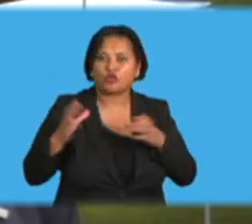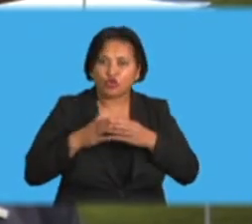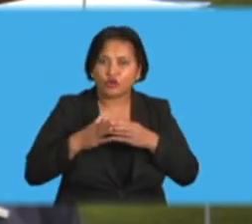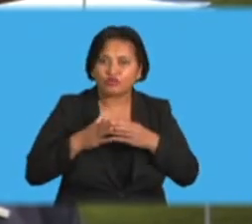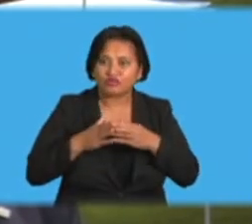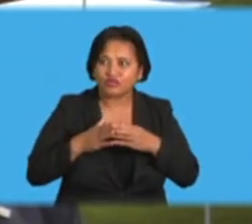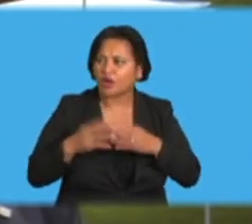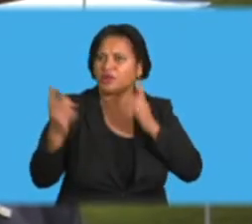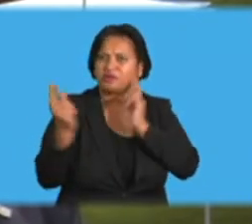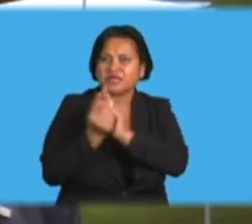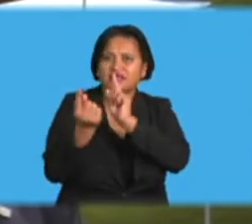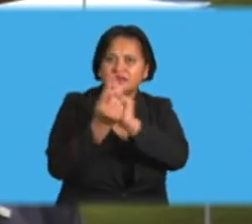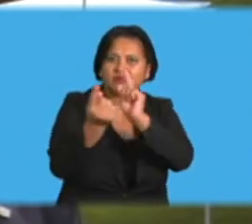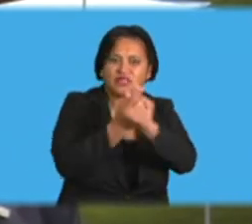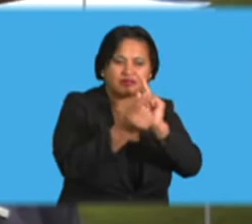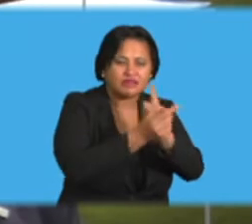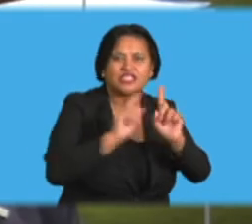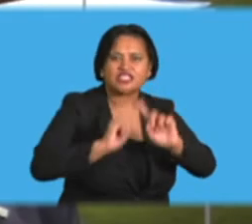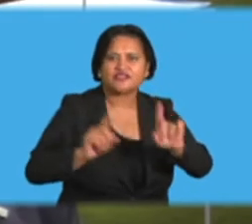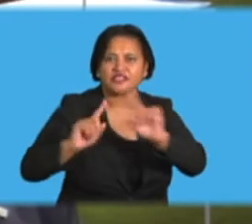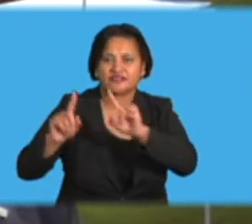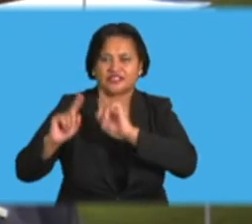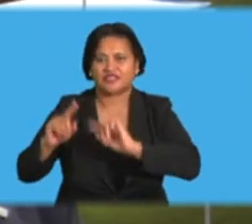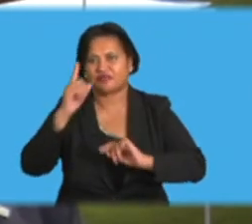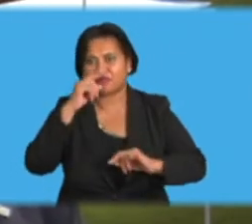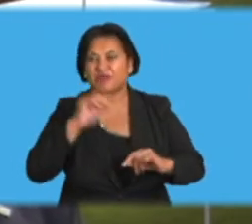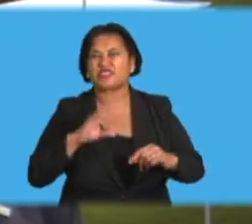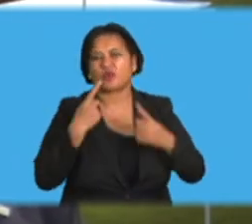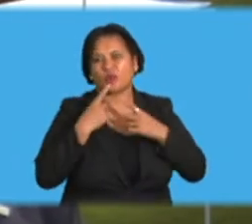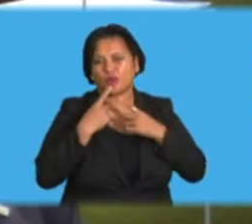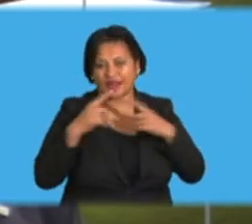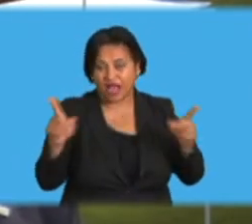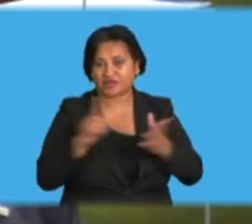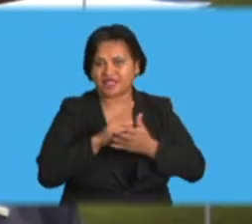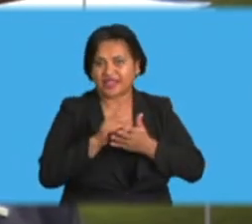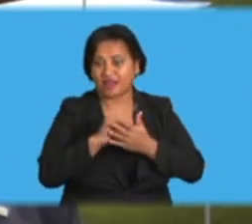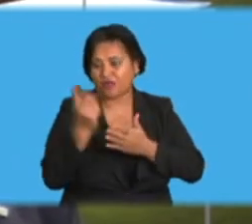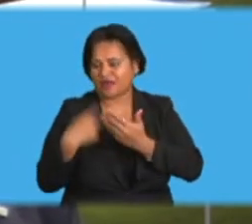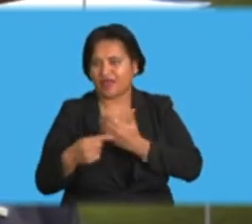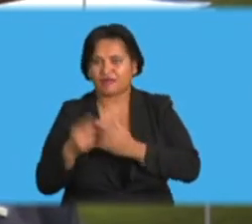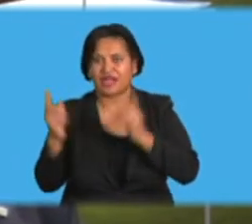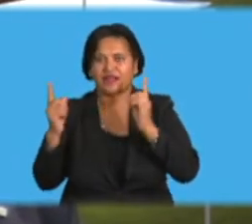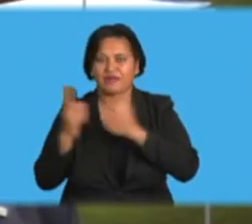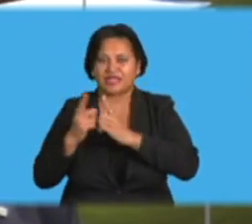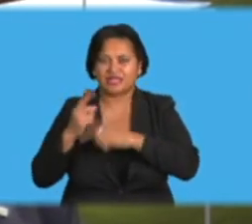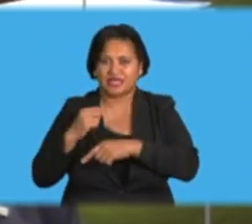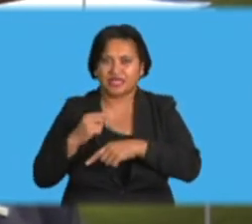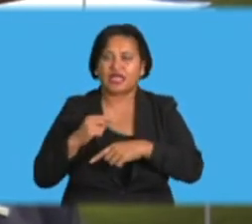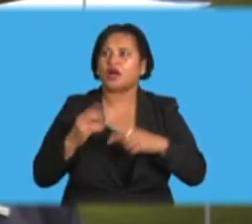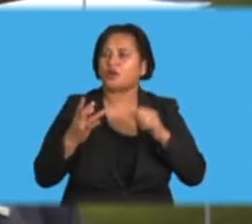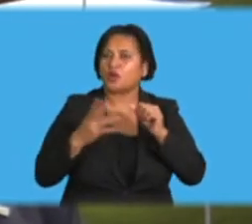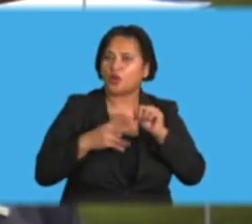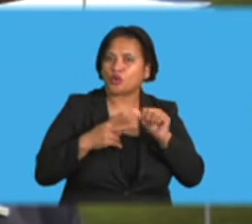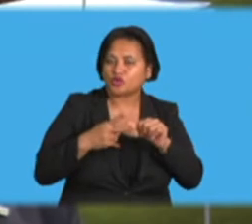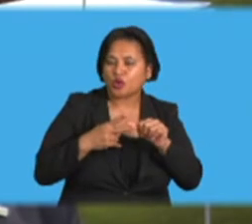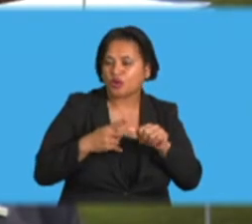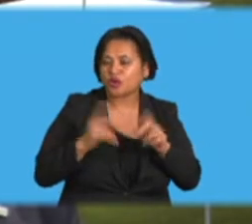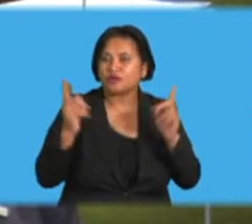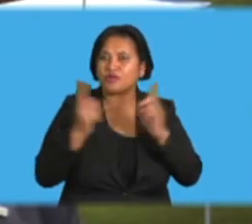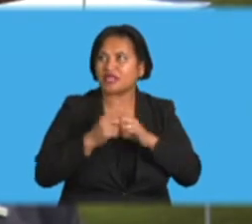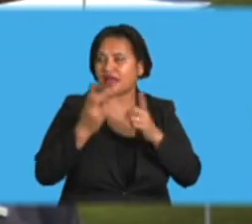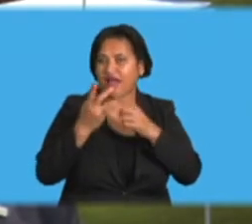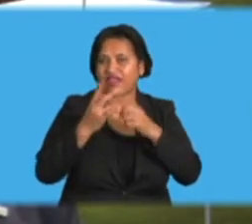work we're going to do with them, and announcements of that will be made later on. We also met with the representatives of the Nordic countries and the European Investment Bank, and